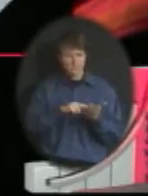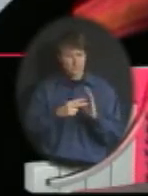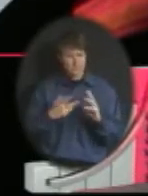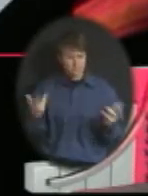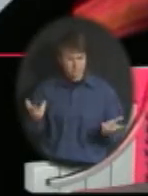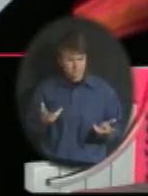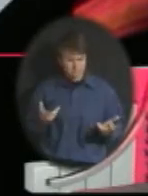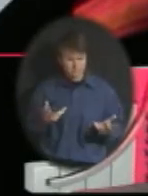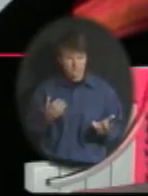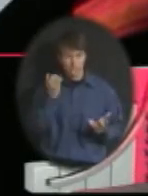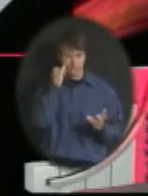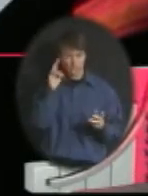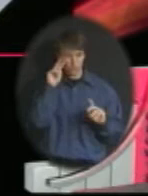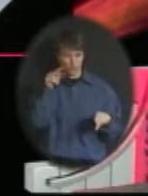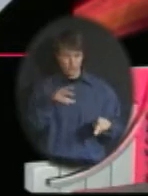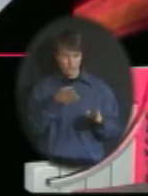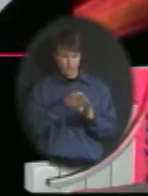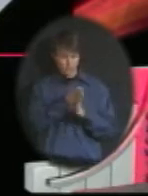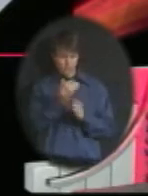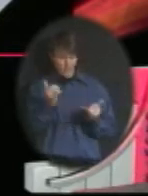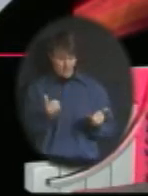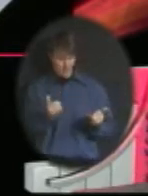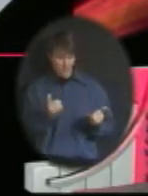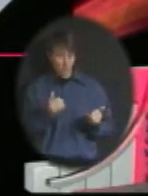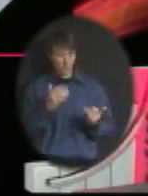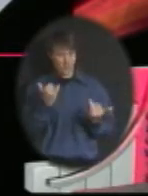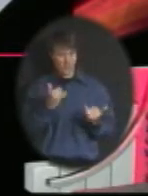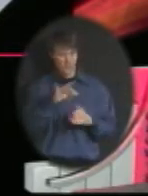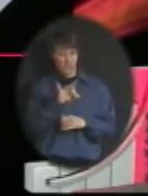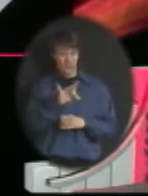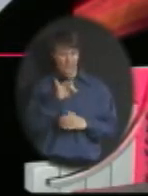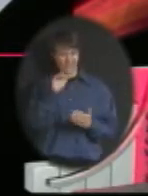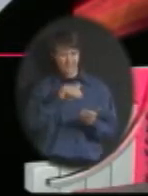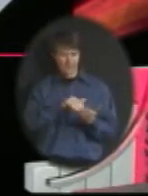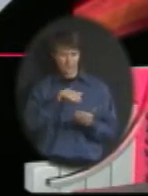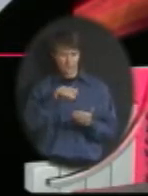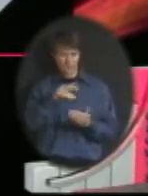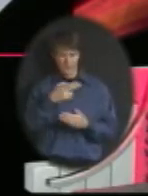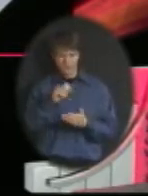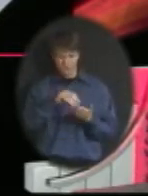If we kind of look at that whole career that they're taking, right now we're sitting at 8,000 high school students.